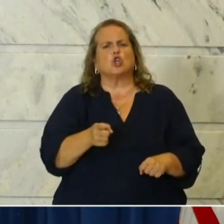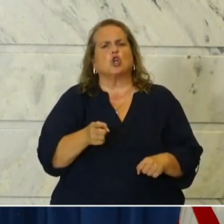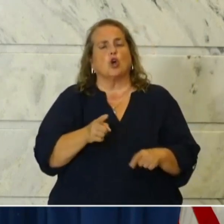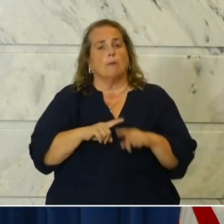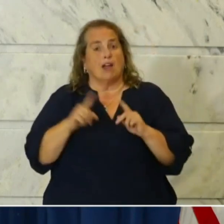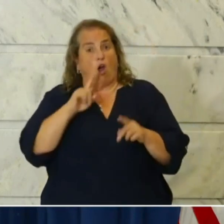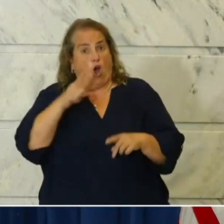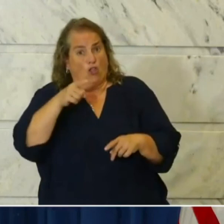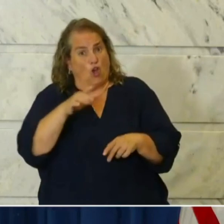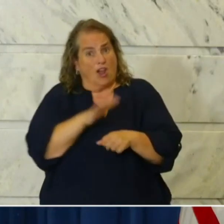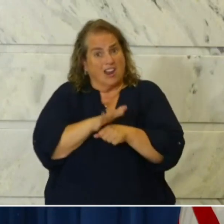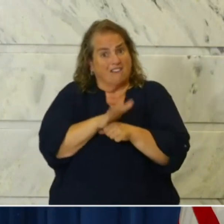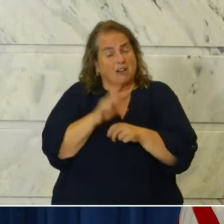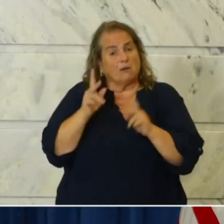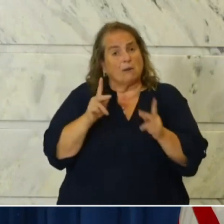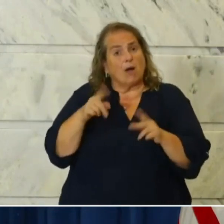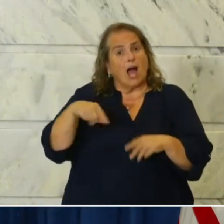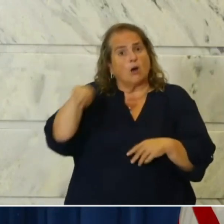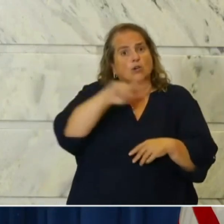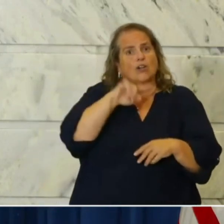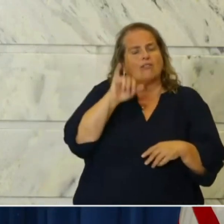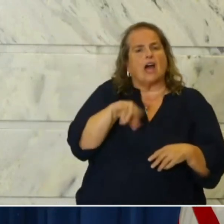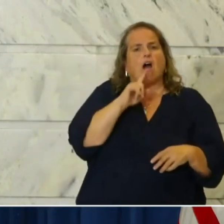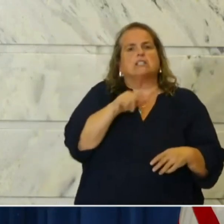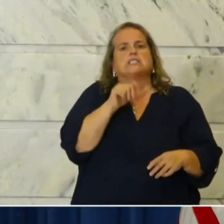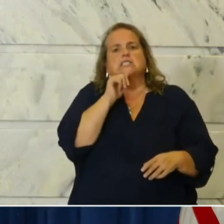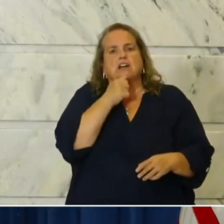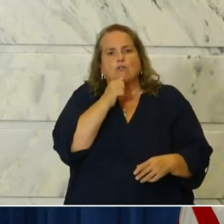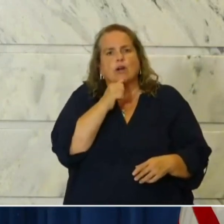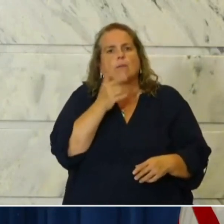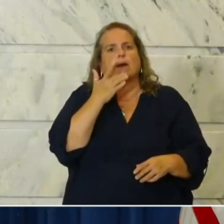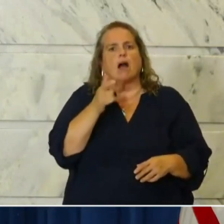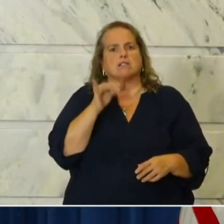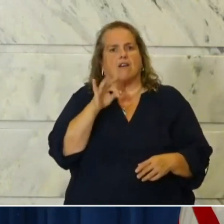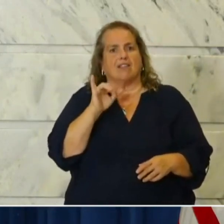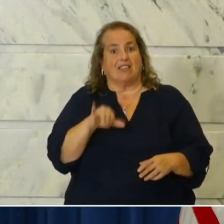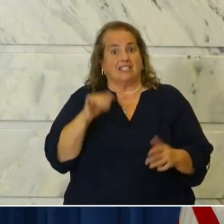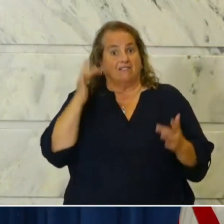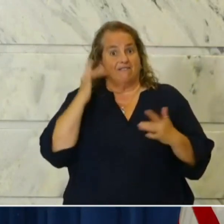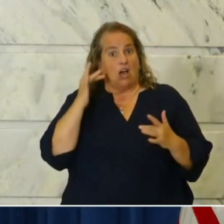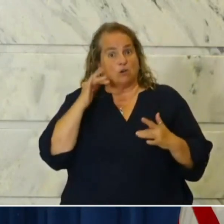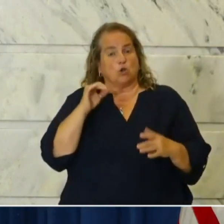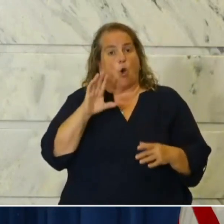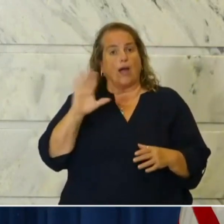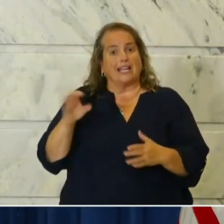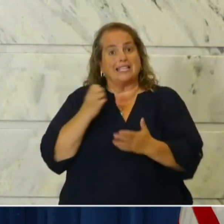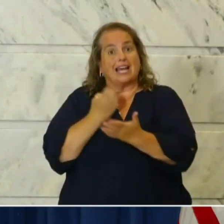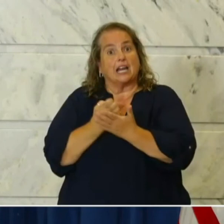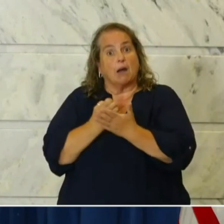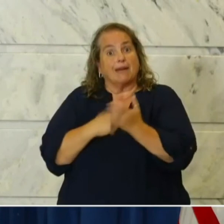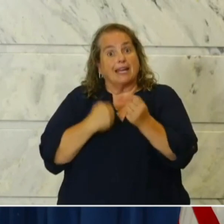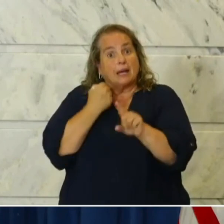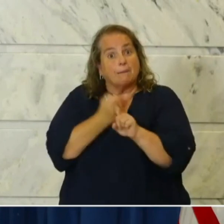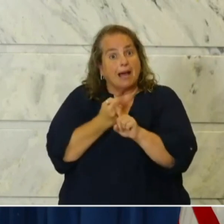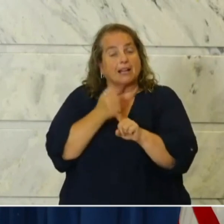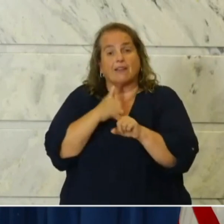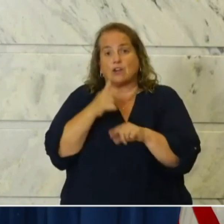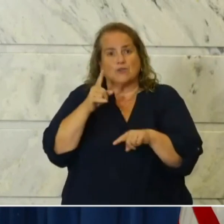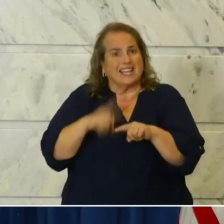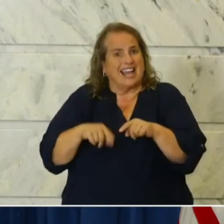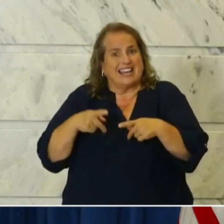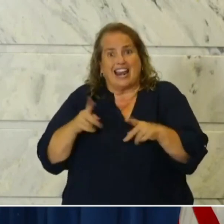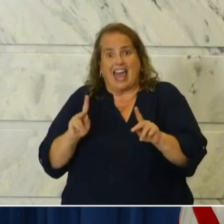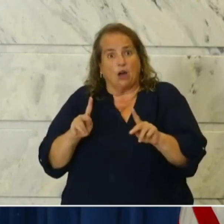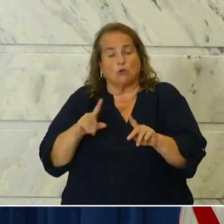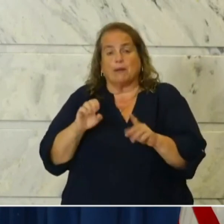there people out there that are suffering because of this virus or its economic impact that we can't allow to be kicked out